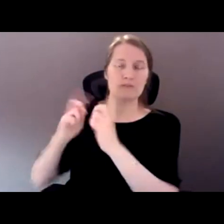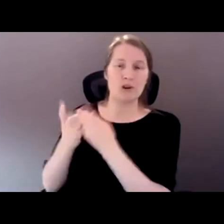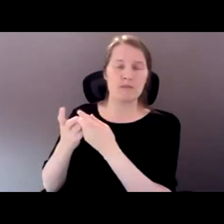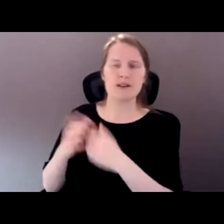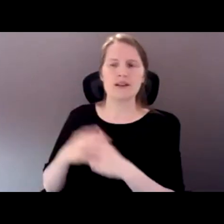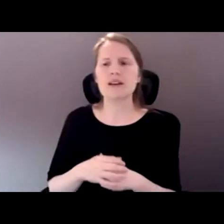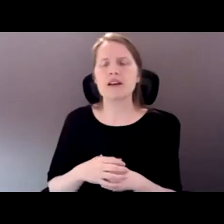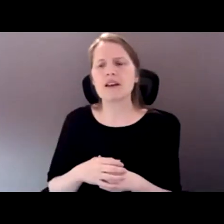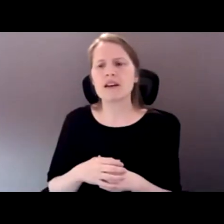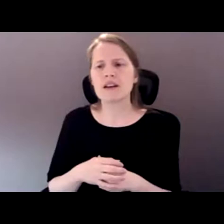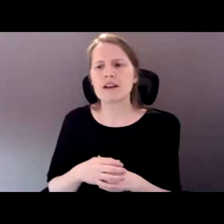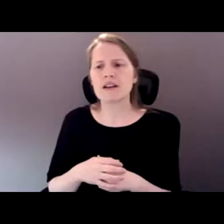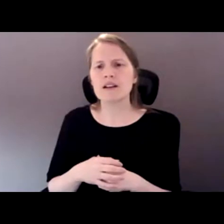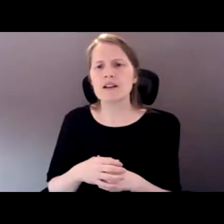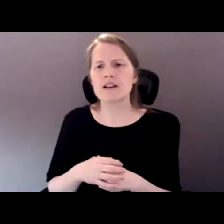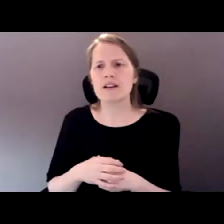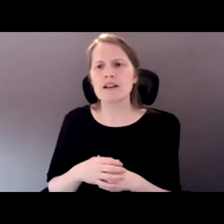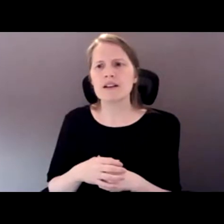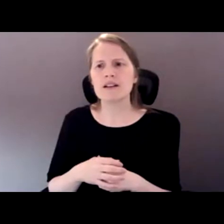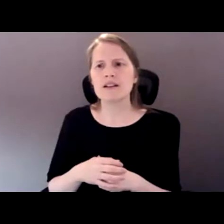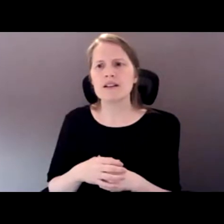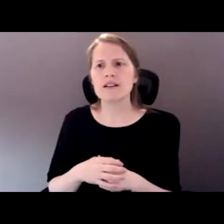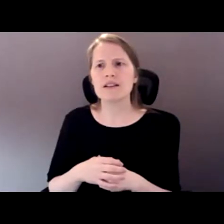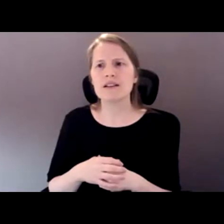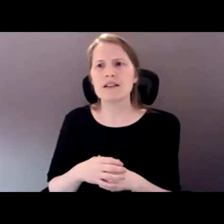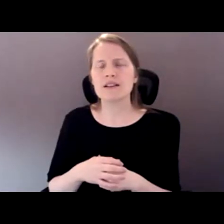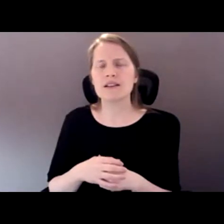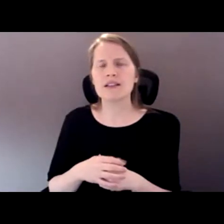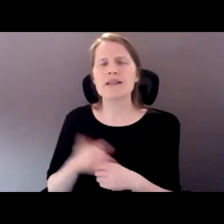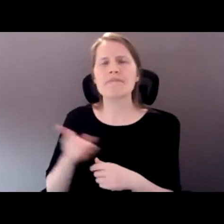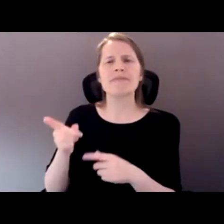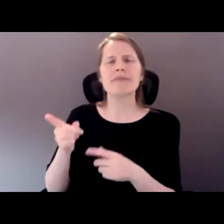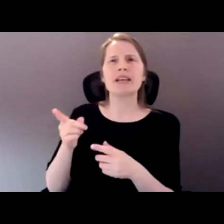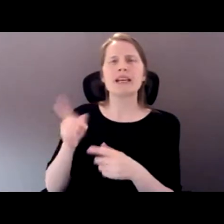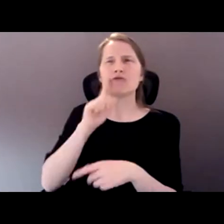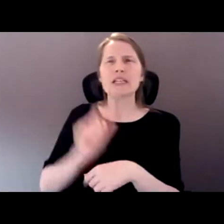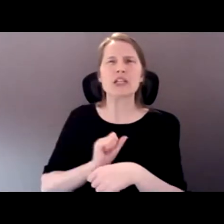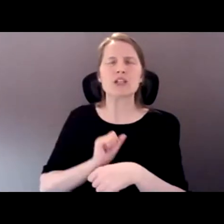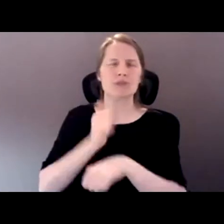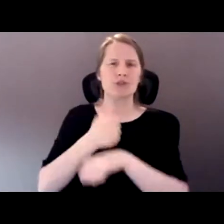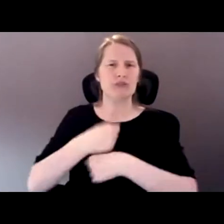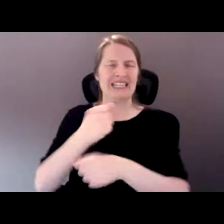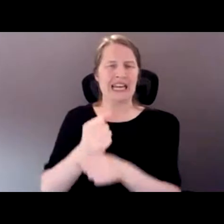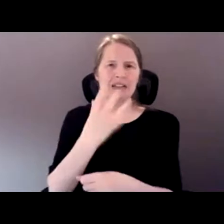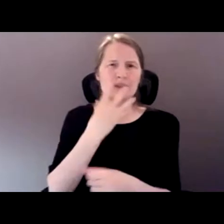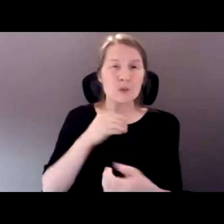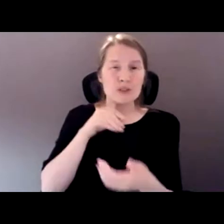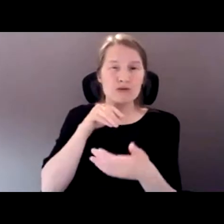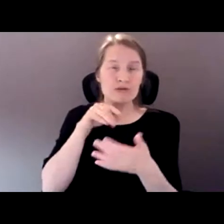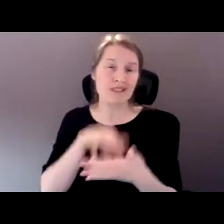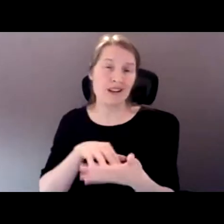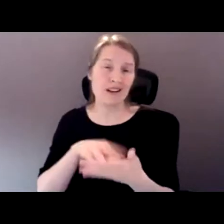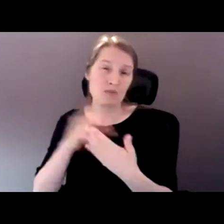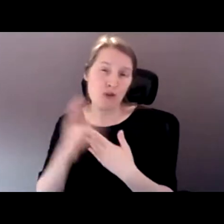also extremely important in creating the infrastructure of both the Jewish Studies program